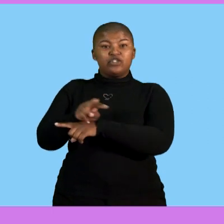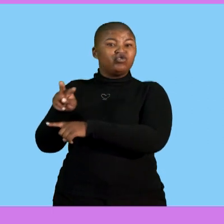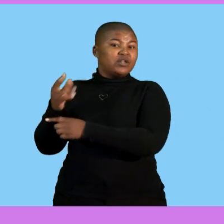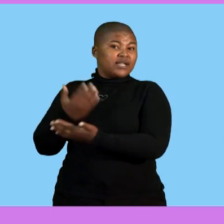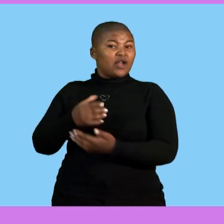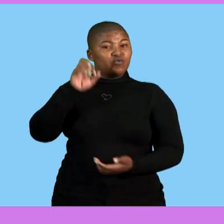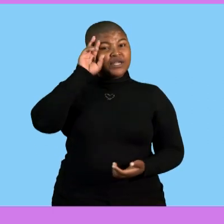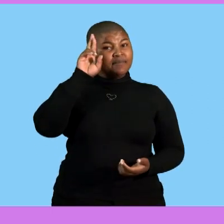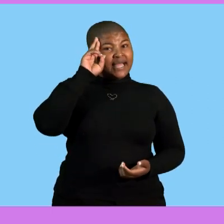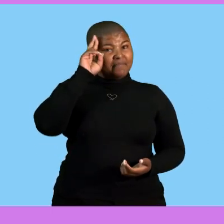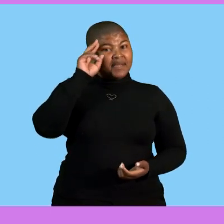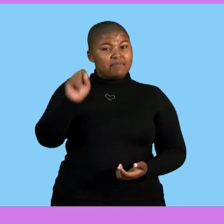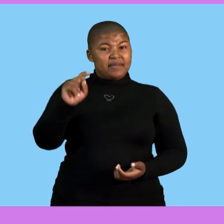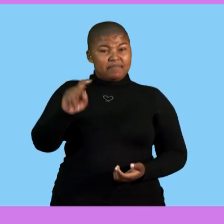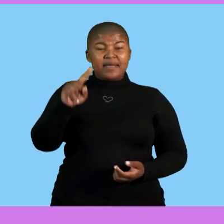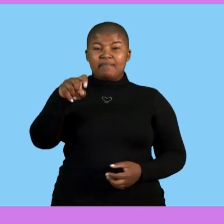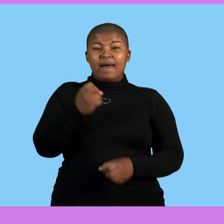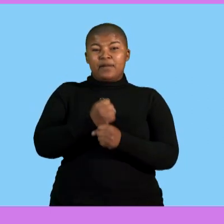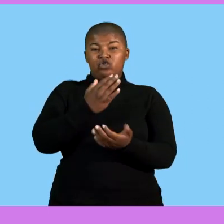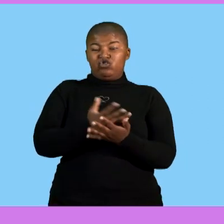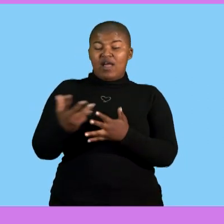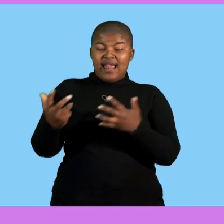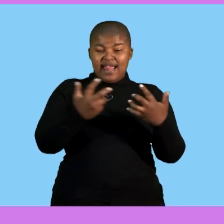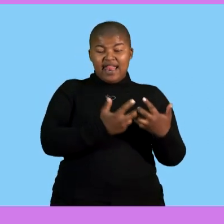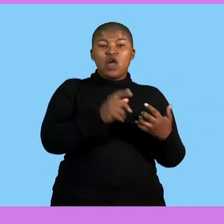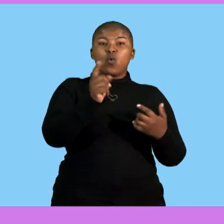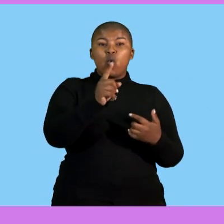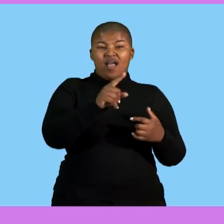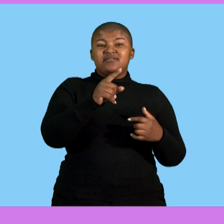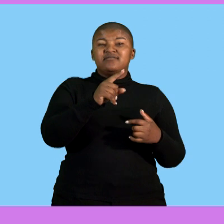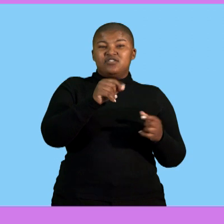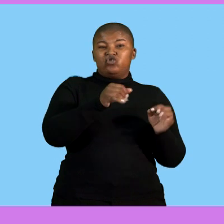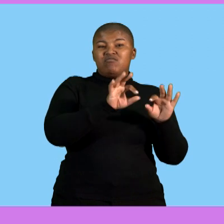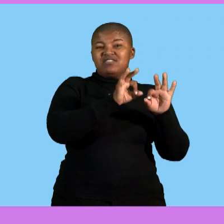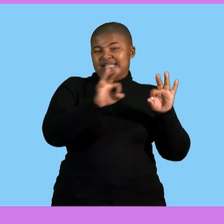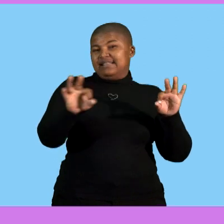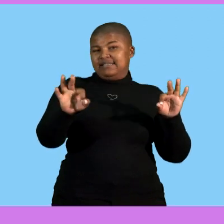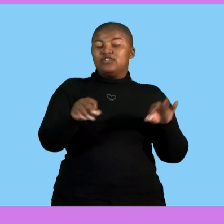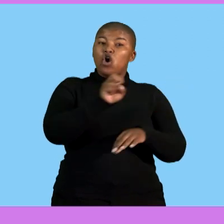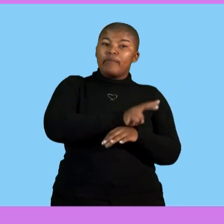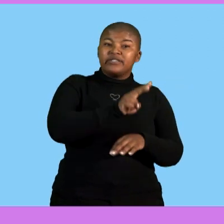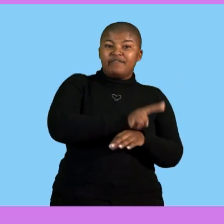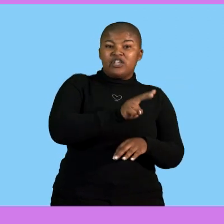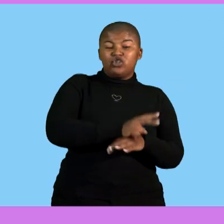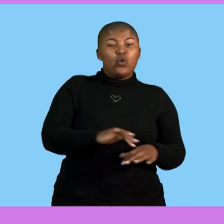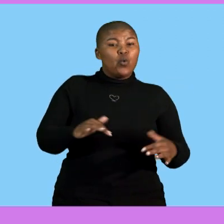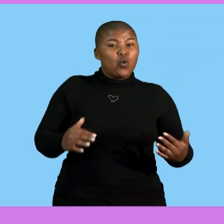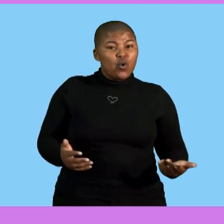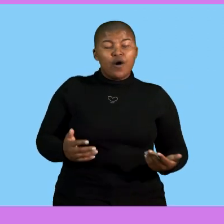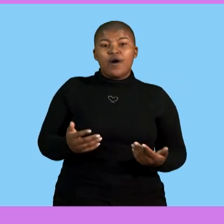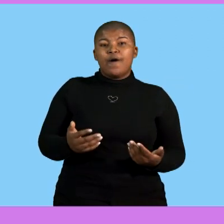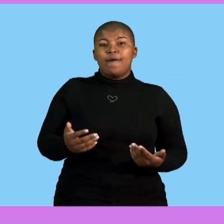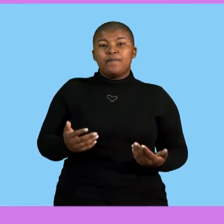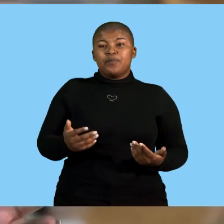said the instrument should be relevant to the given context. It could be observation, it could